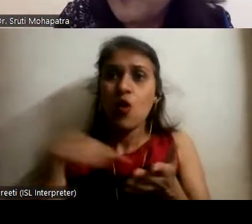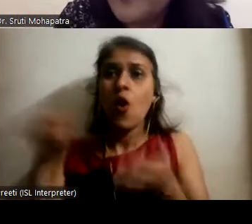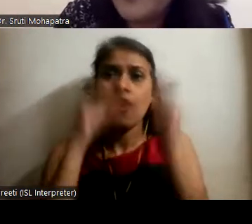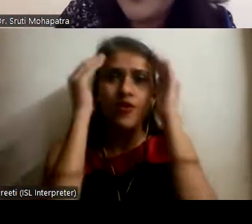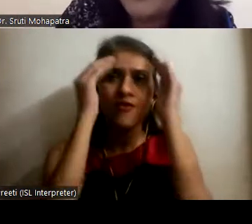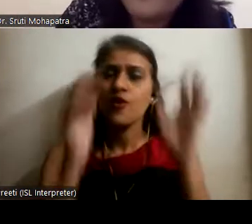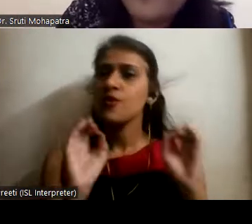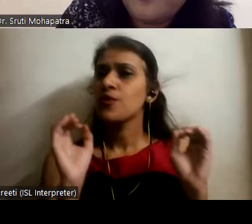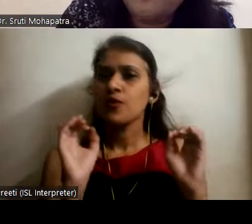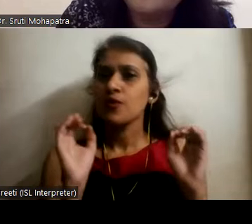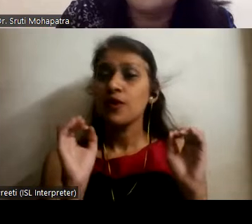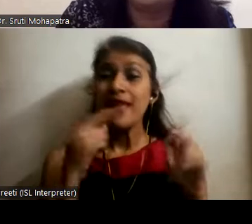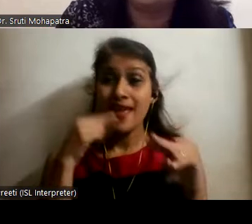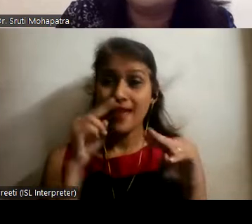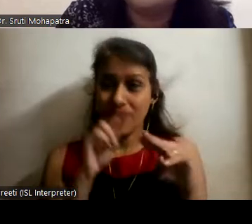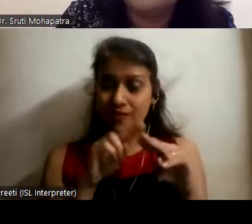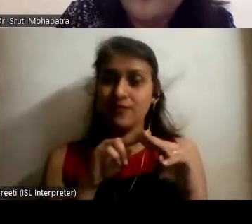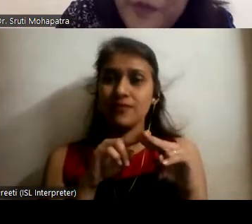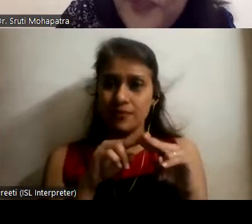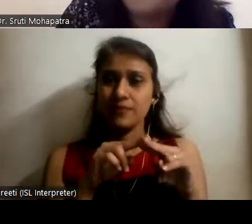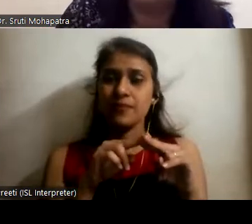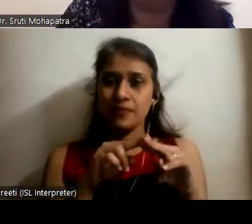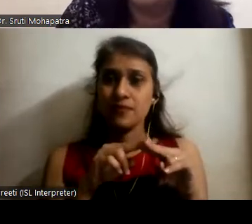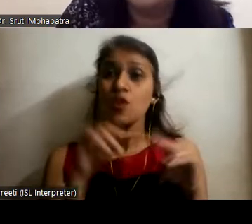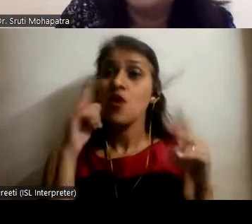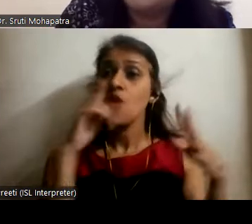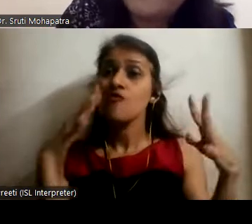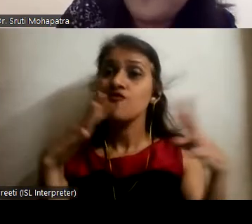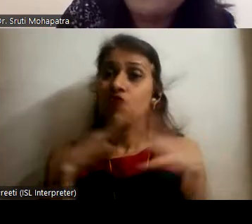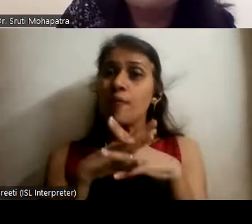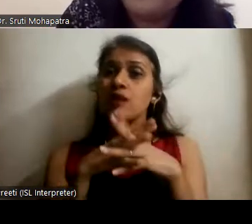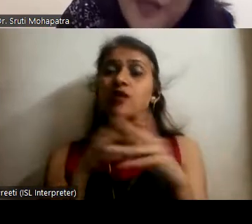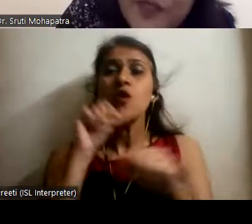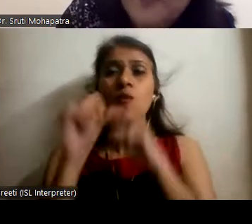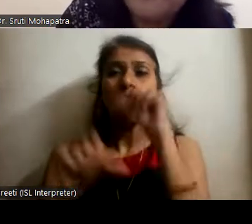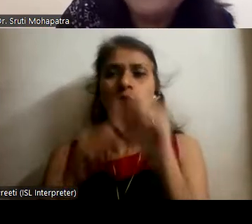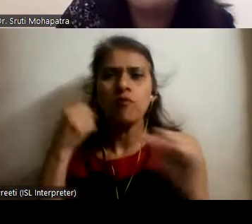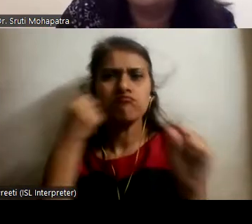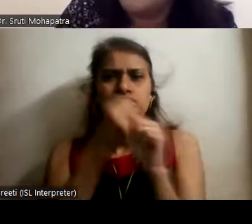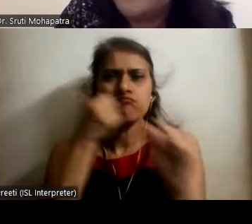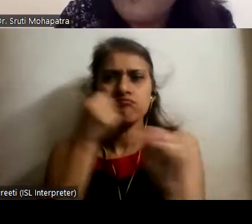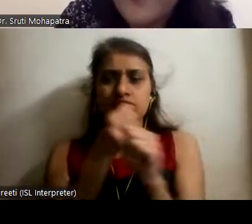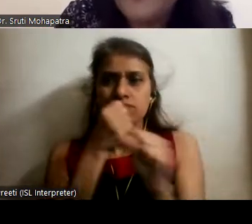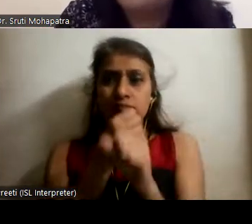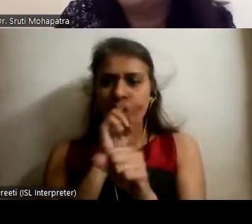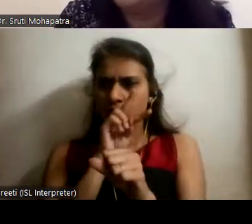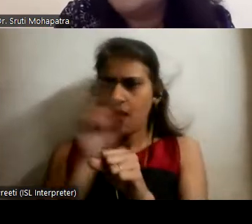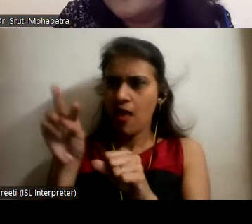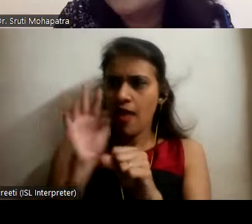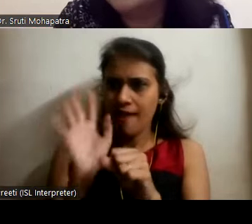disability movement. And if they looked at the women's movement, they found the women's movement, and in